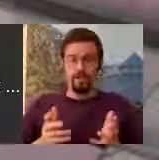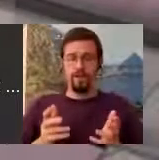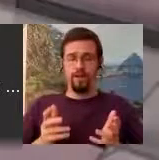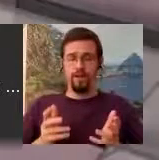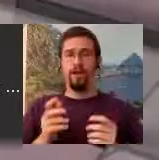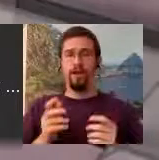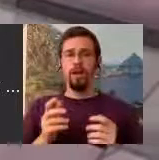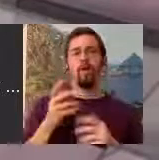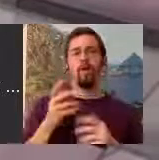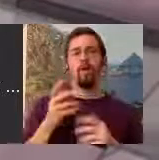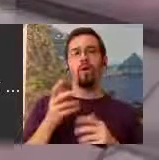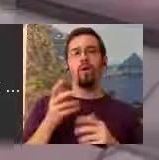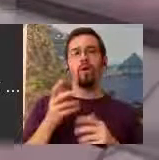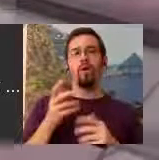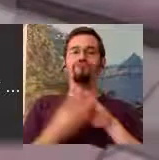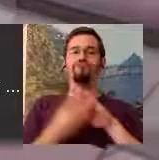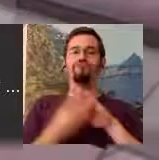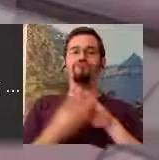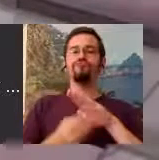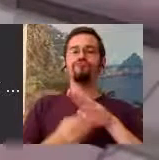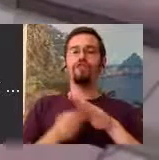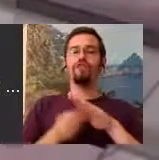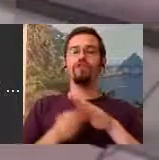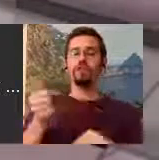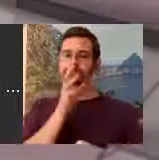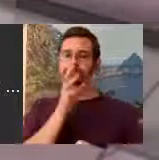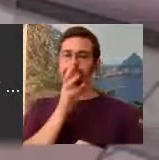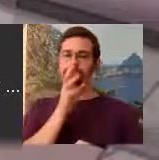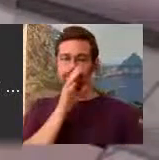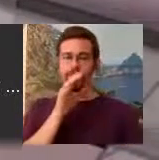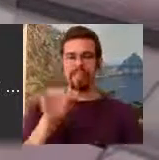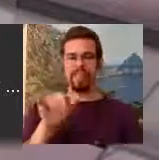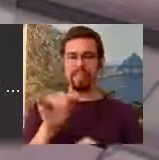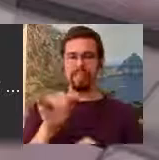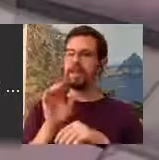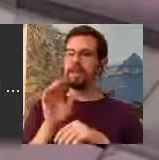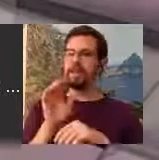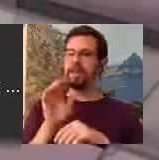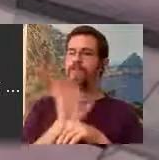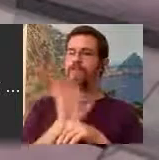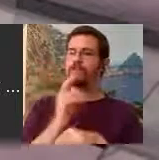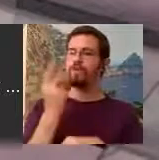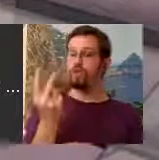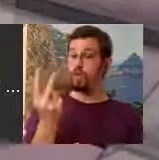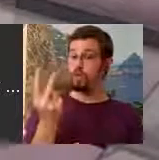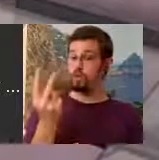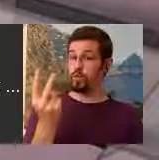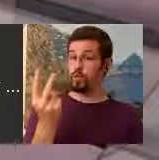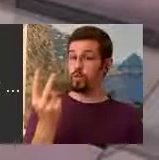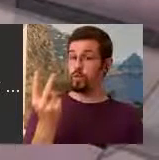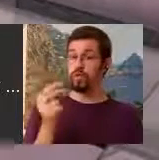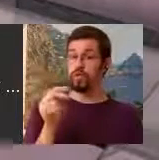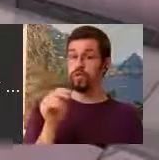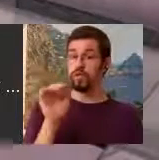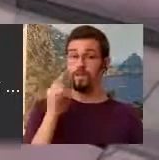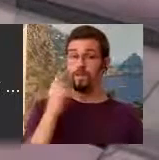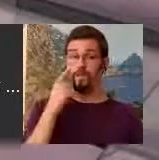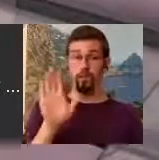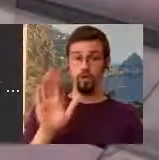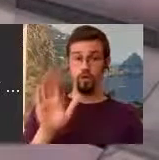of her presentation. And that's video 2, Steve, on her presentation 23